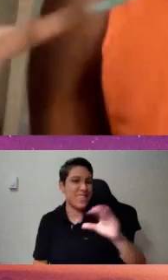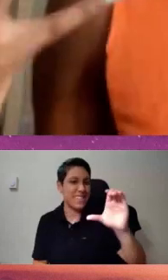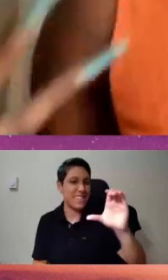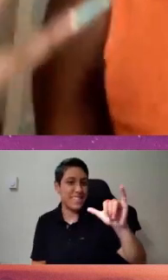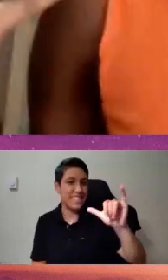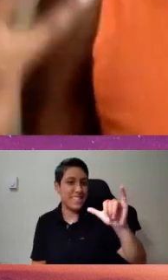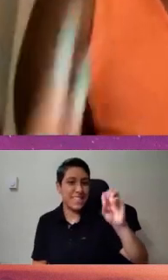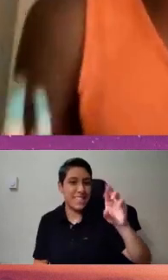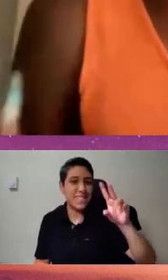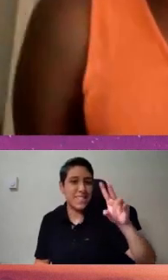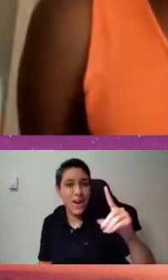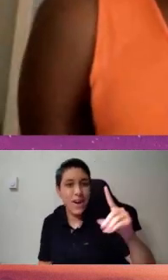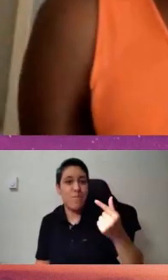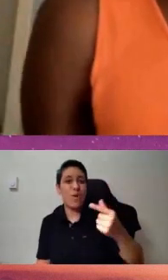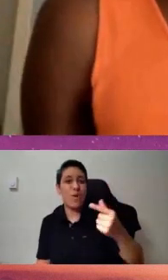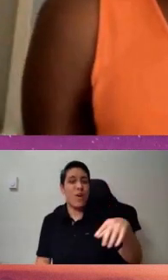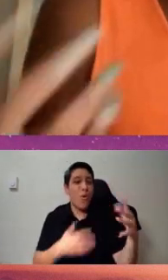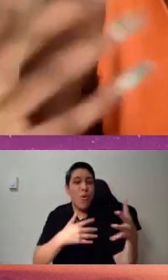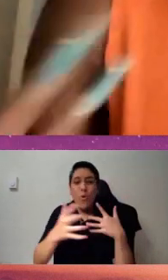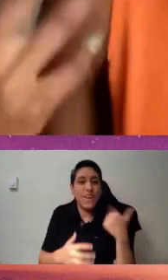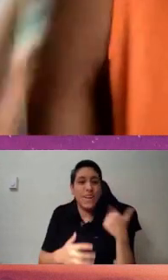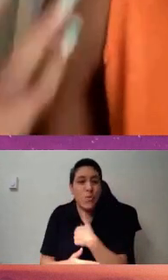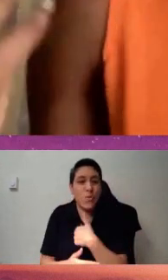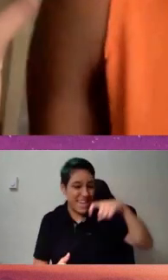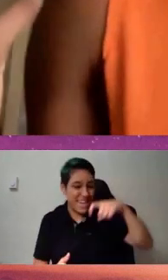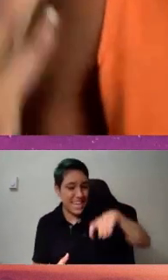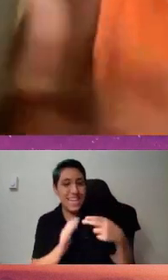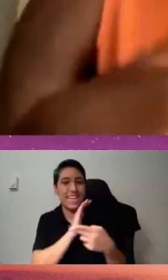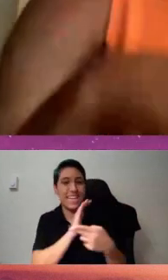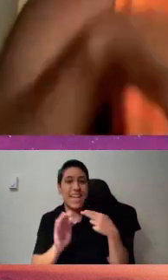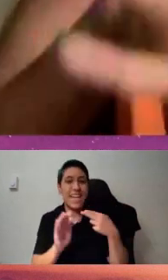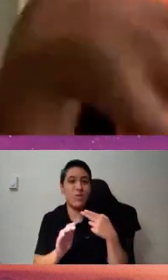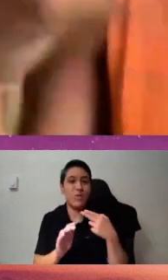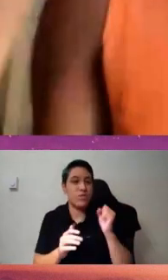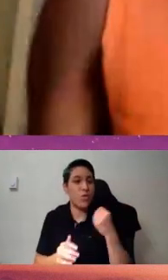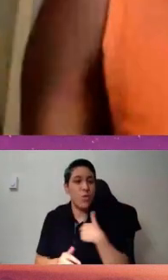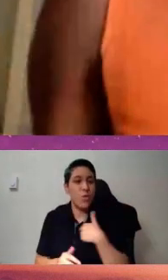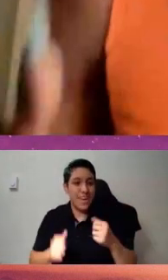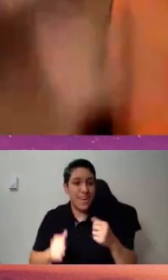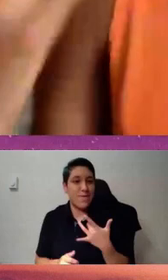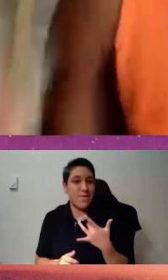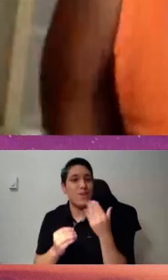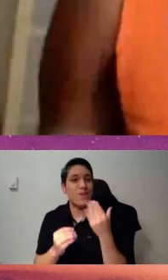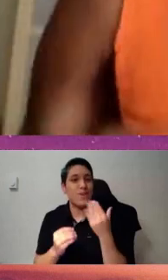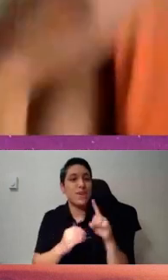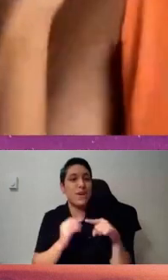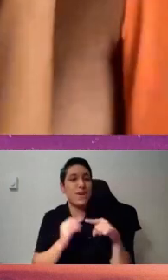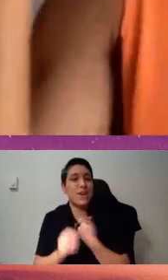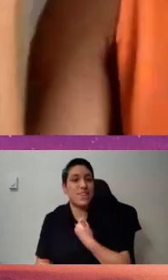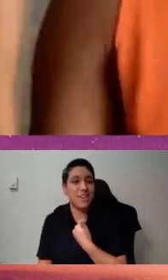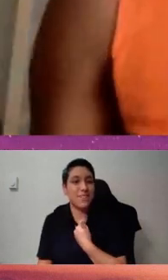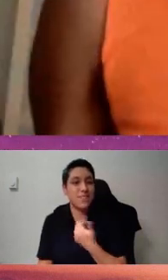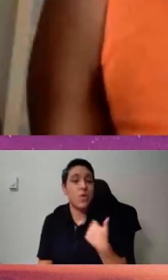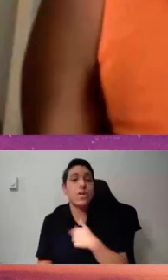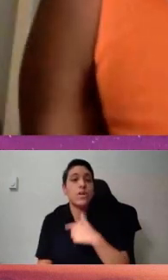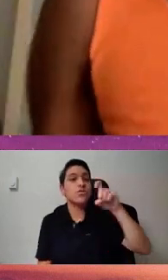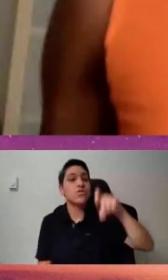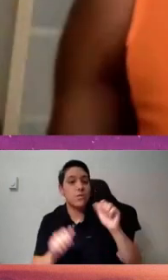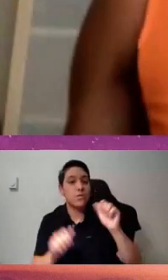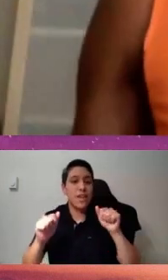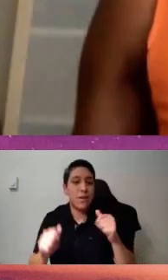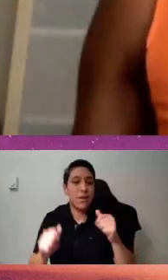in order to feel good about ourselves. Like, why can't we just feel good about ourselves and affirm ourselves, and then people respect